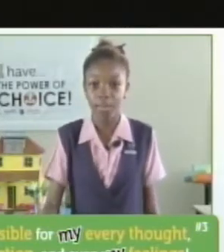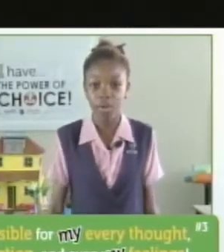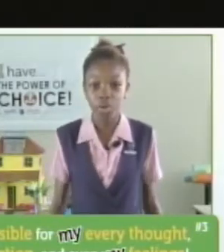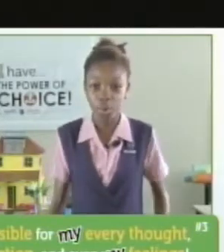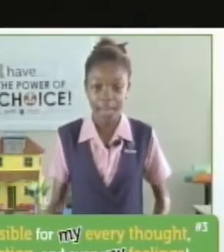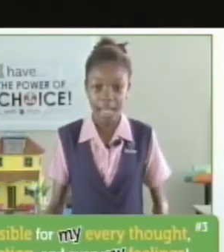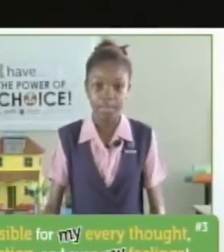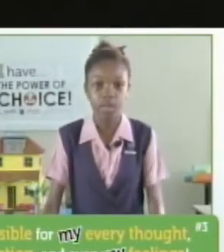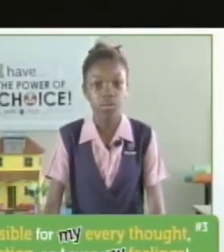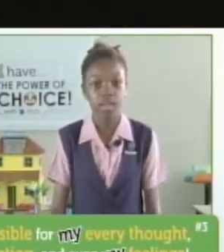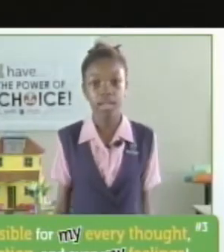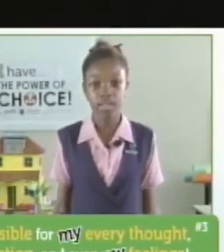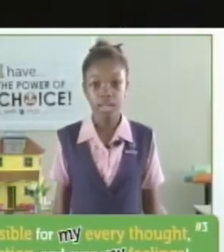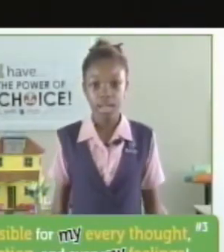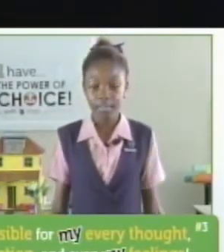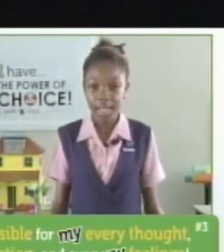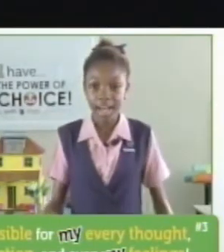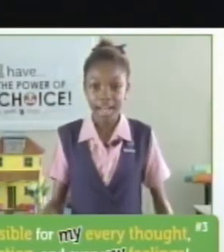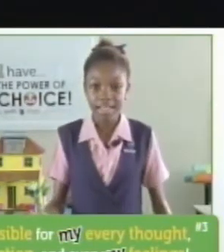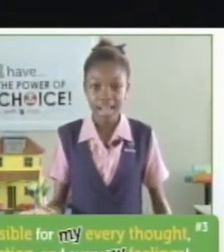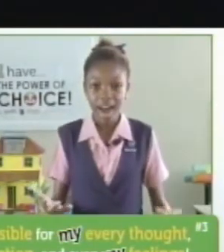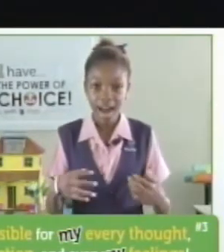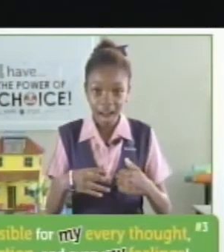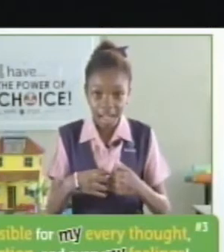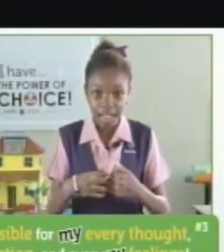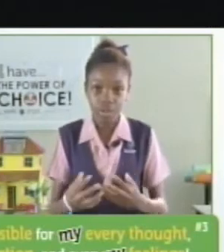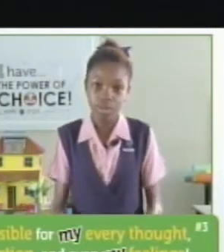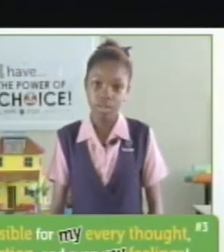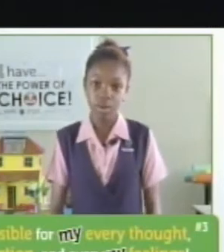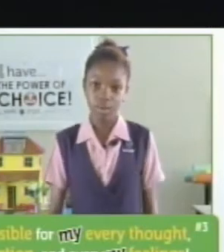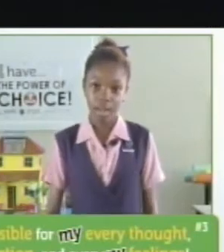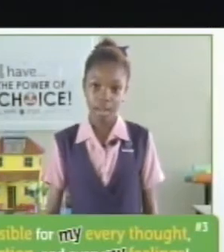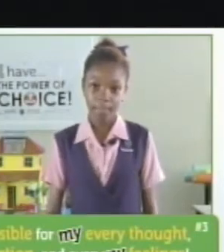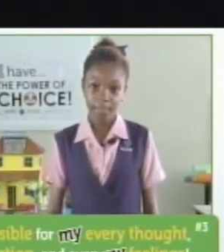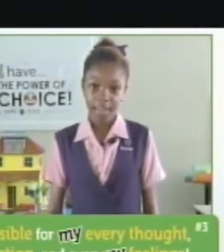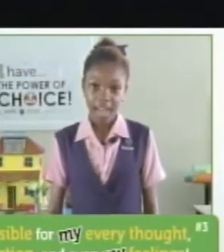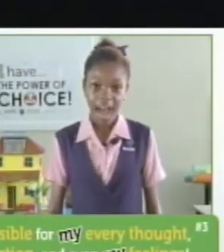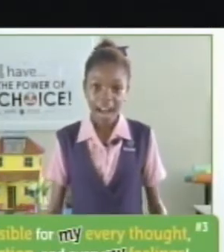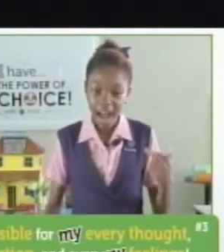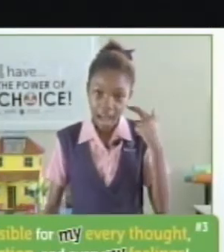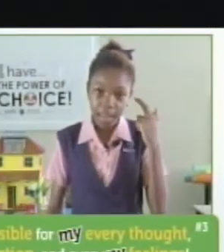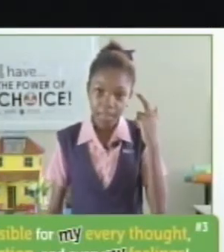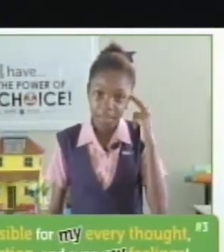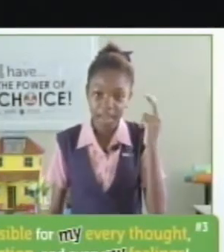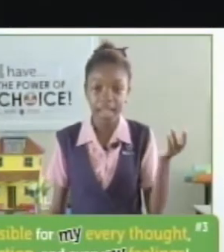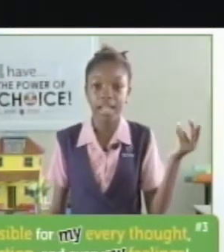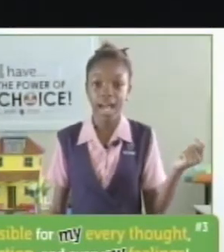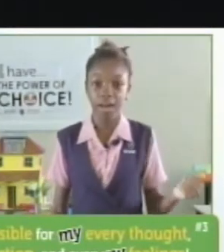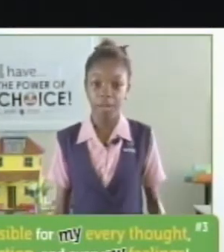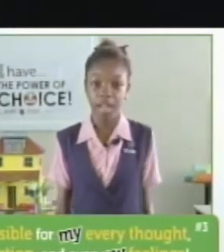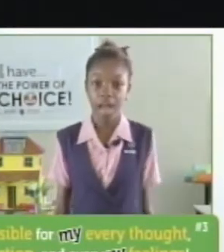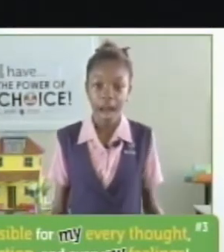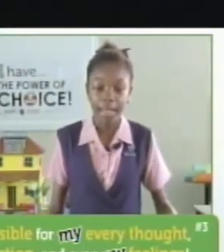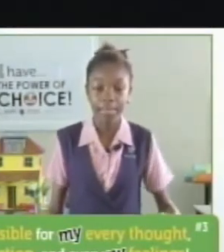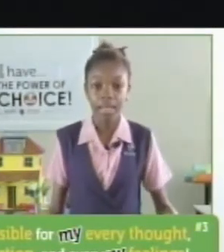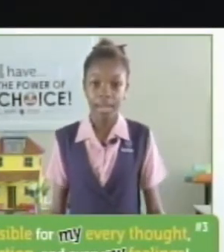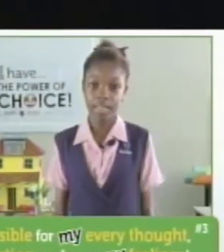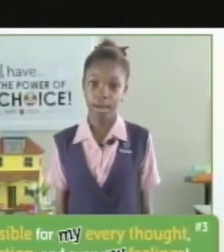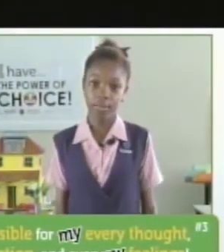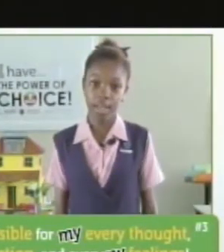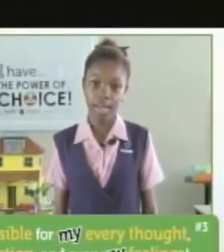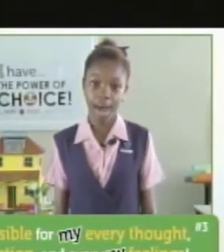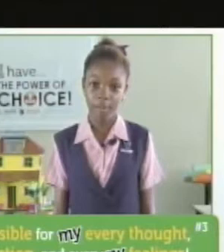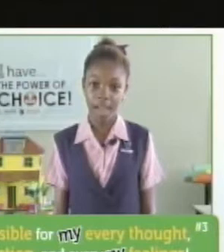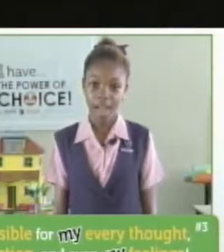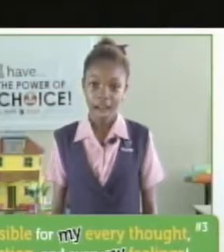in trouble, you made me do this, because I chose to do it. And I'm thinking that way. I made